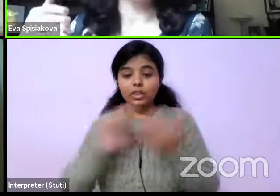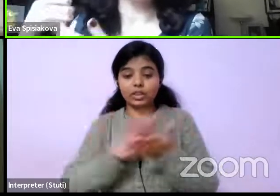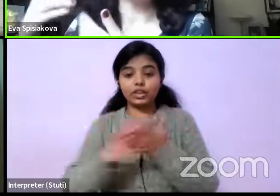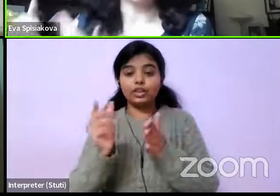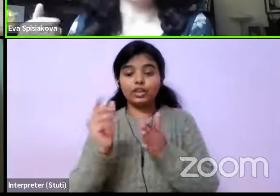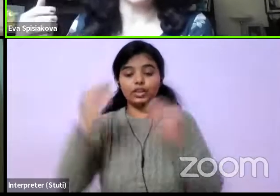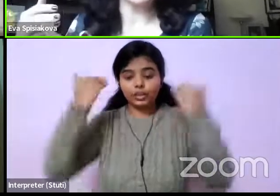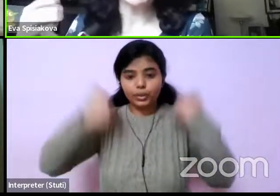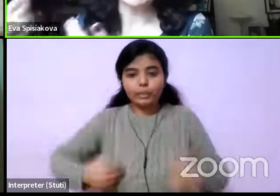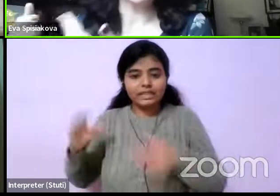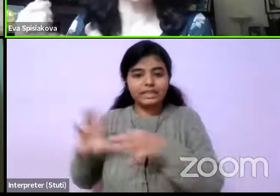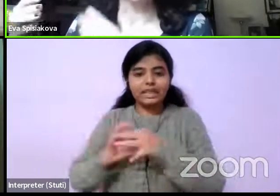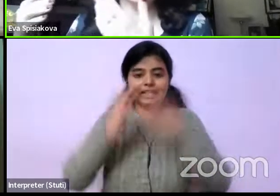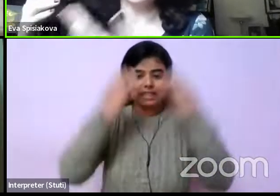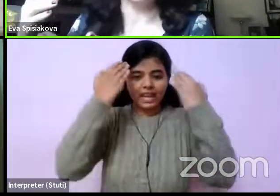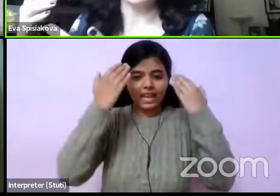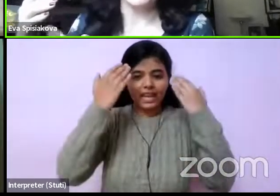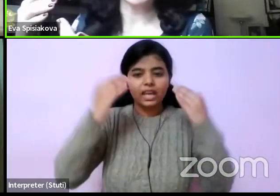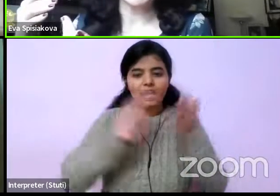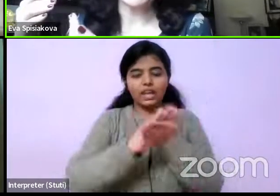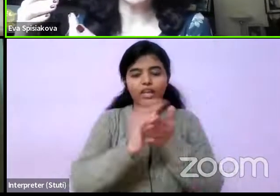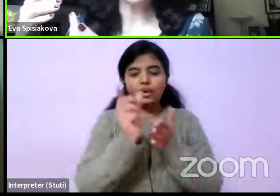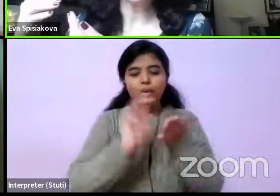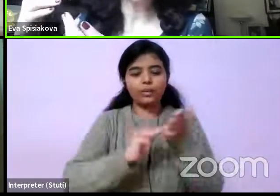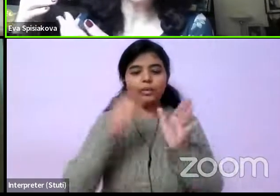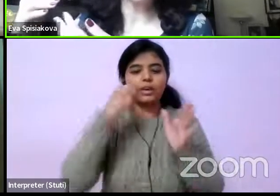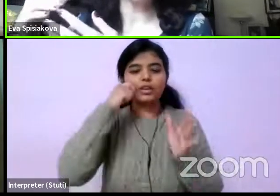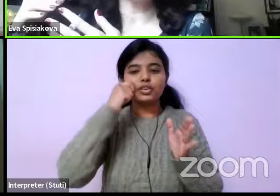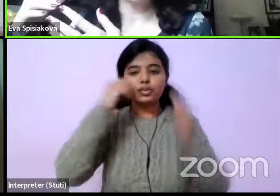about culture, social norms, thinking about